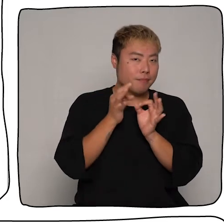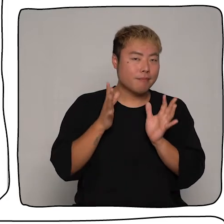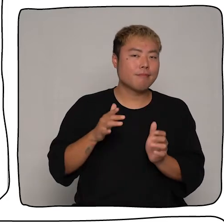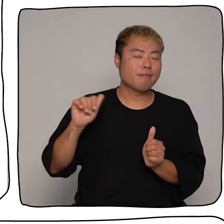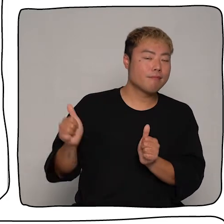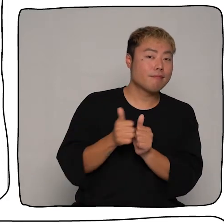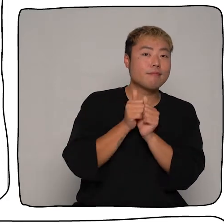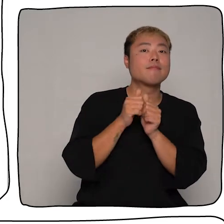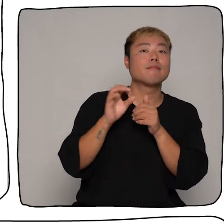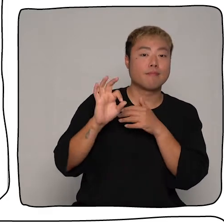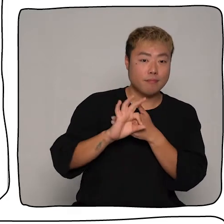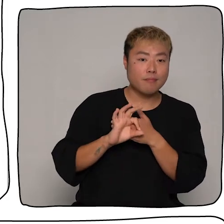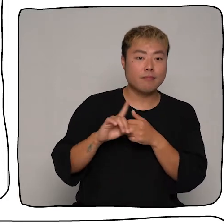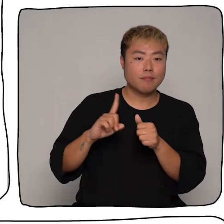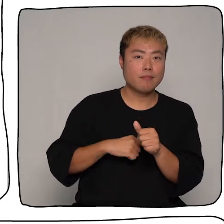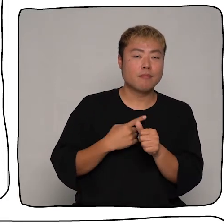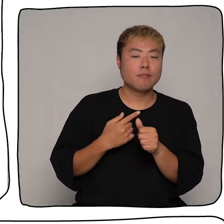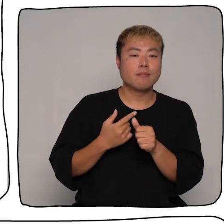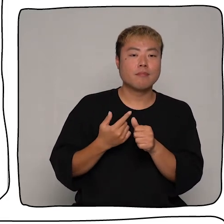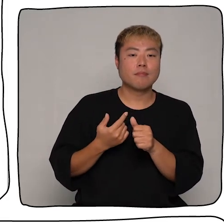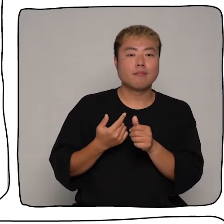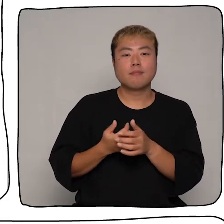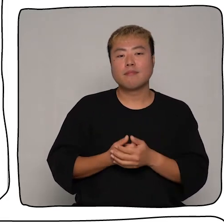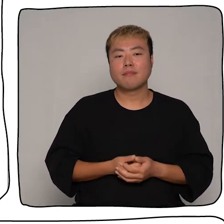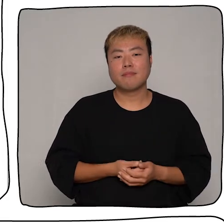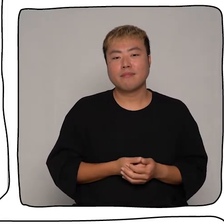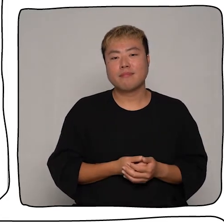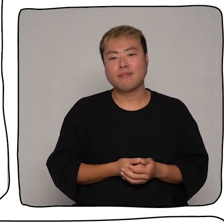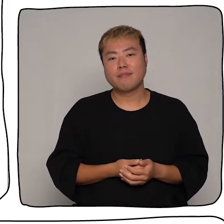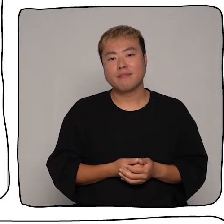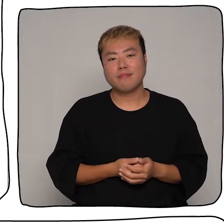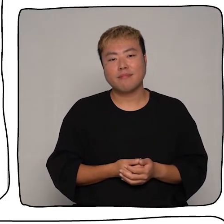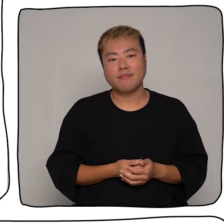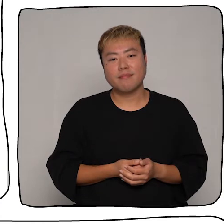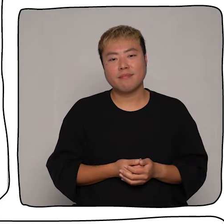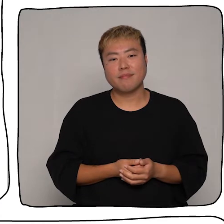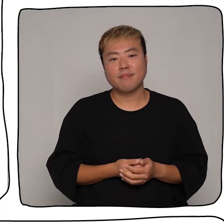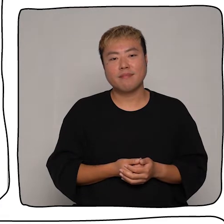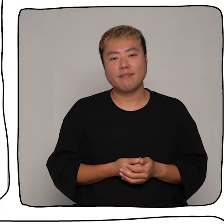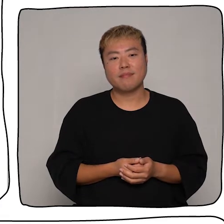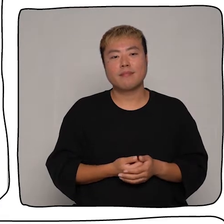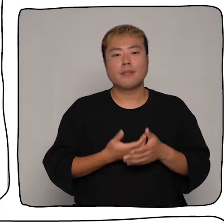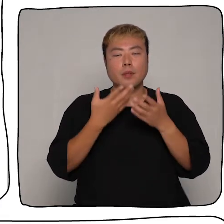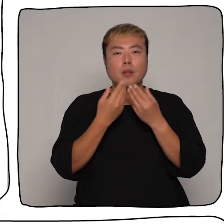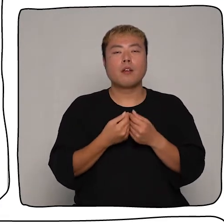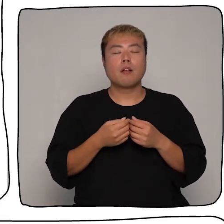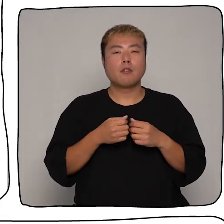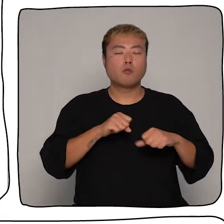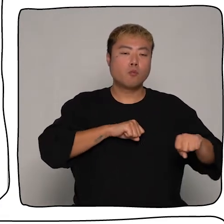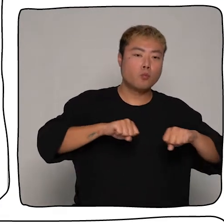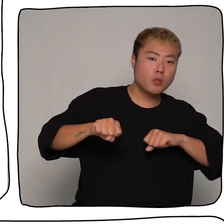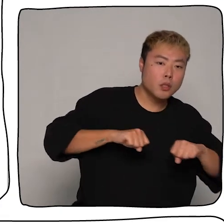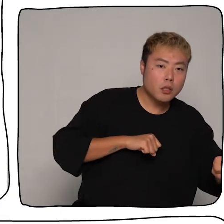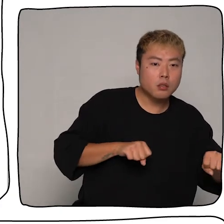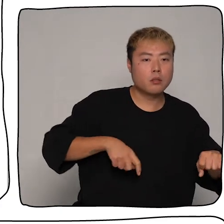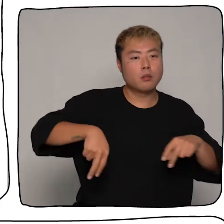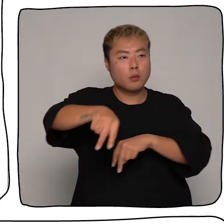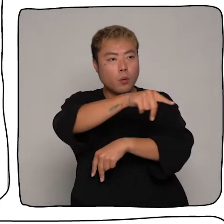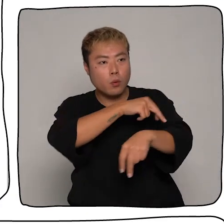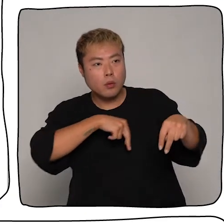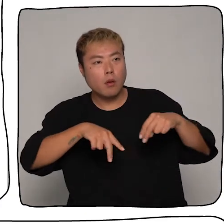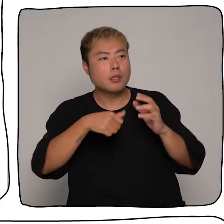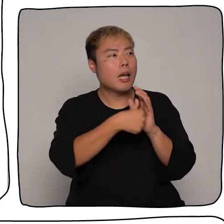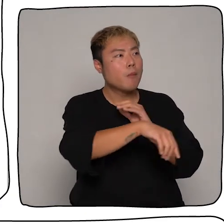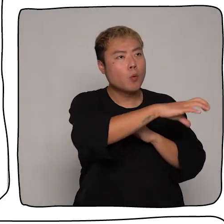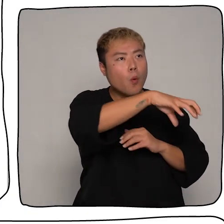a certain caregiver for the first time in a month, I lose track of the lines of movement and